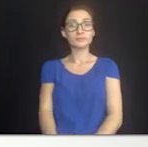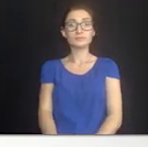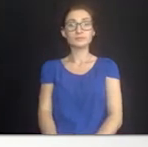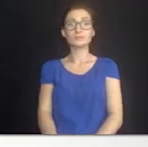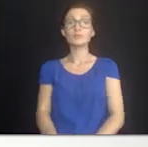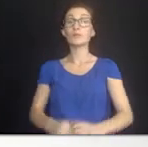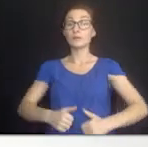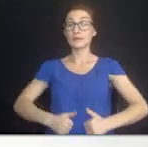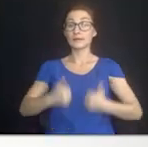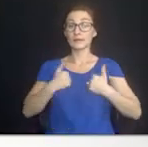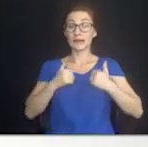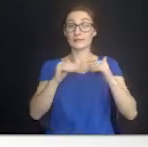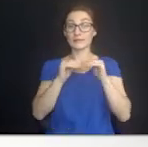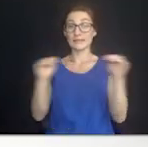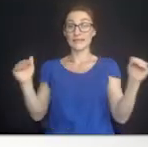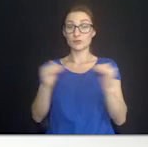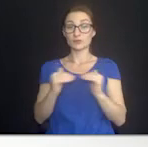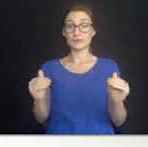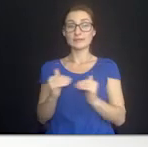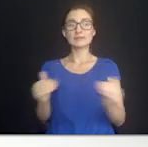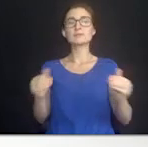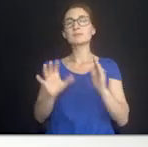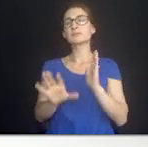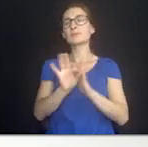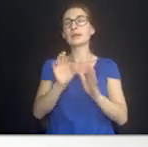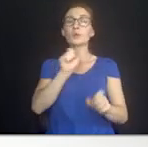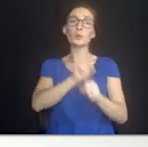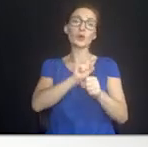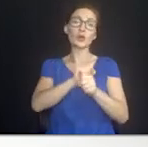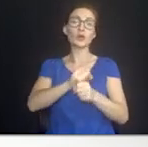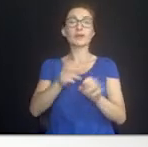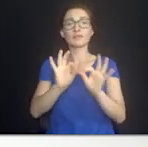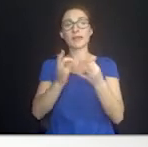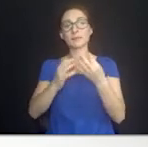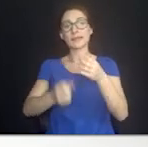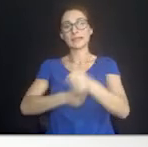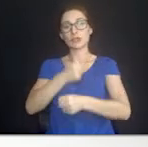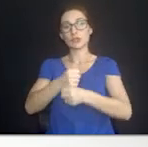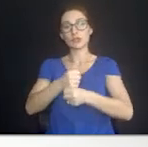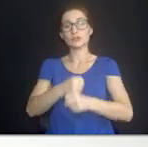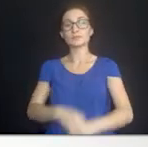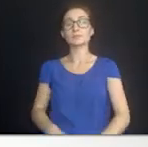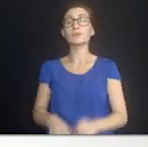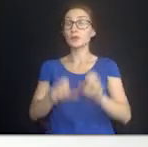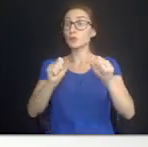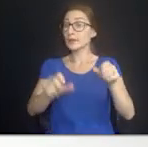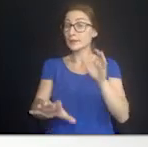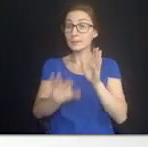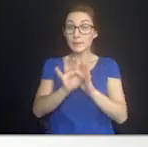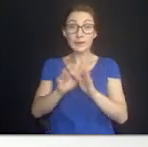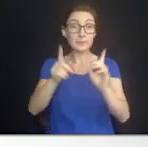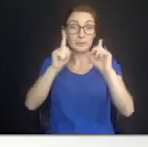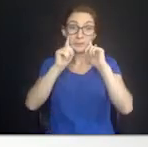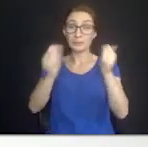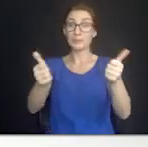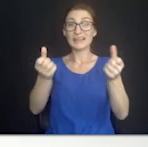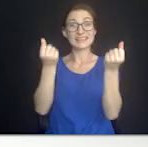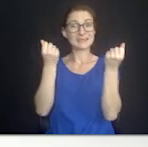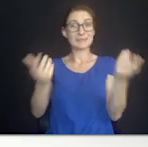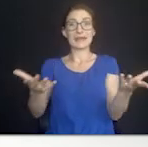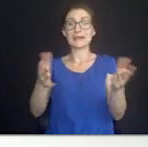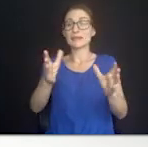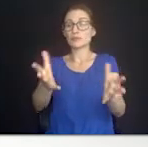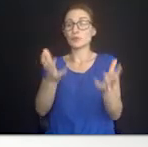And then we'll look under life stages. Let's select work and family years. And you could choose as many as you